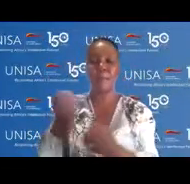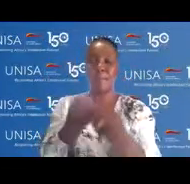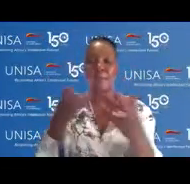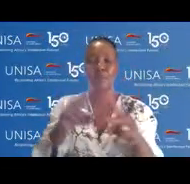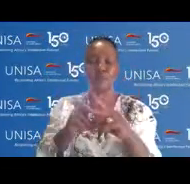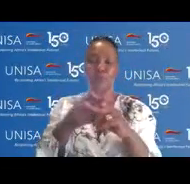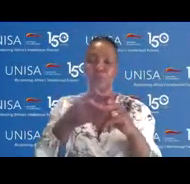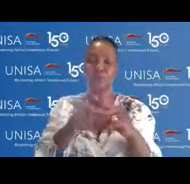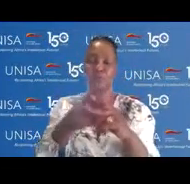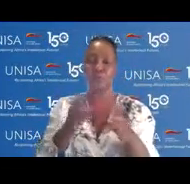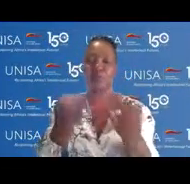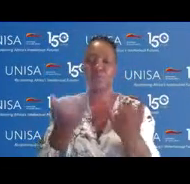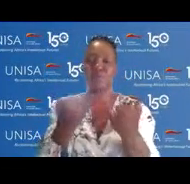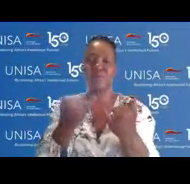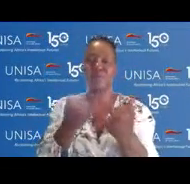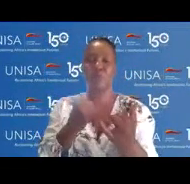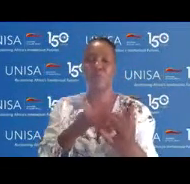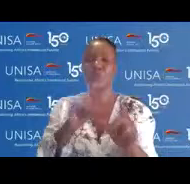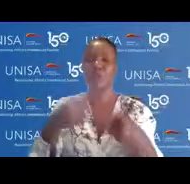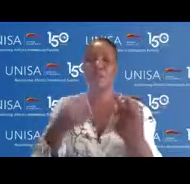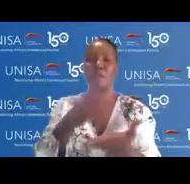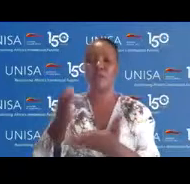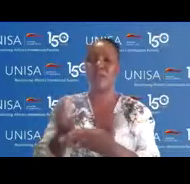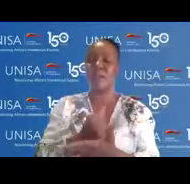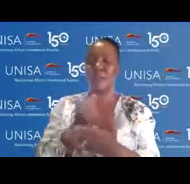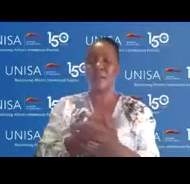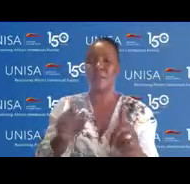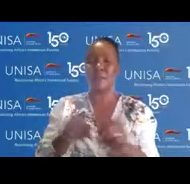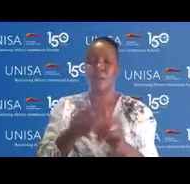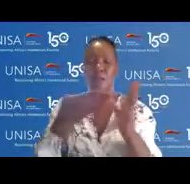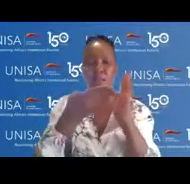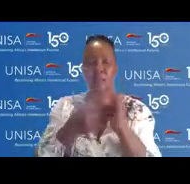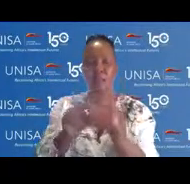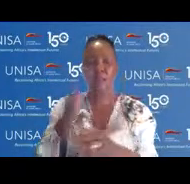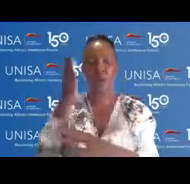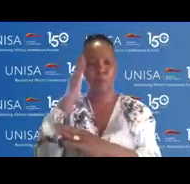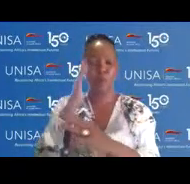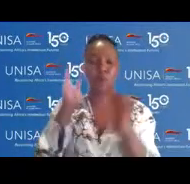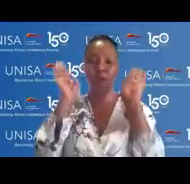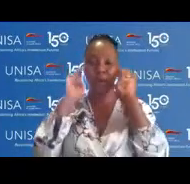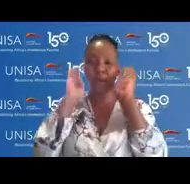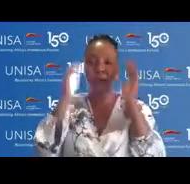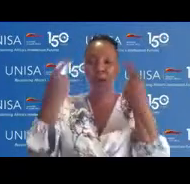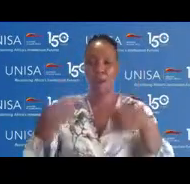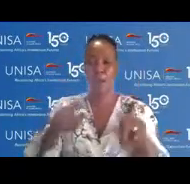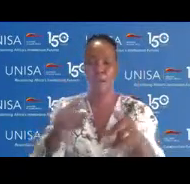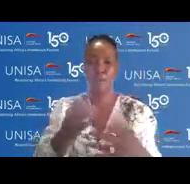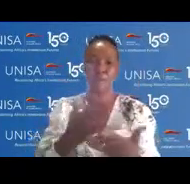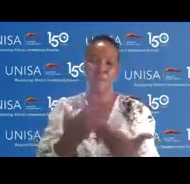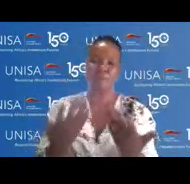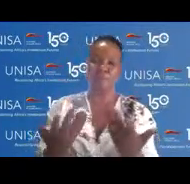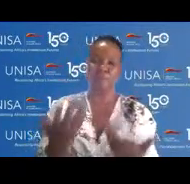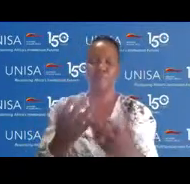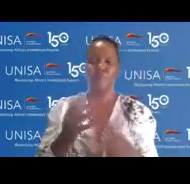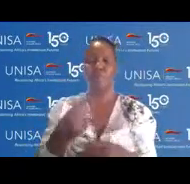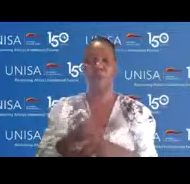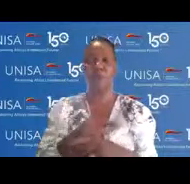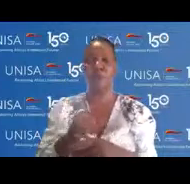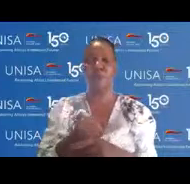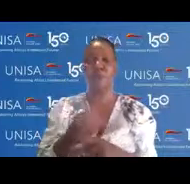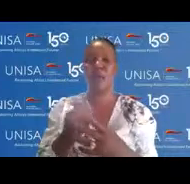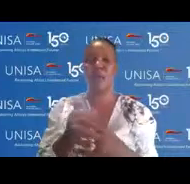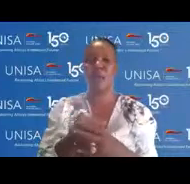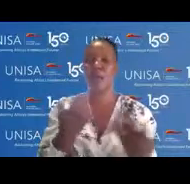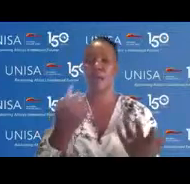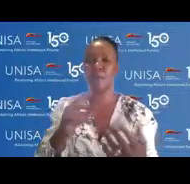can't save anymore directly like this. I know Facebook still does allow it to some point, but with the whole copyright and things like